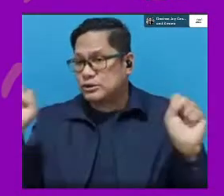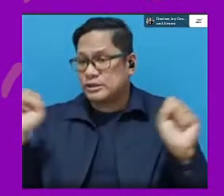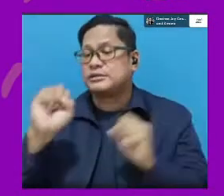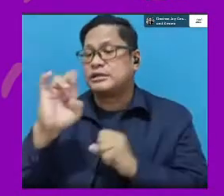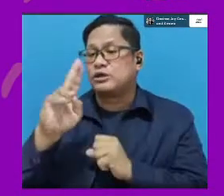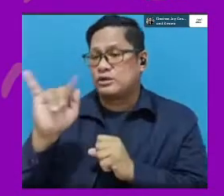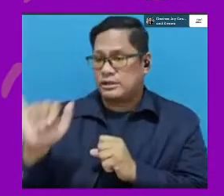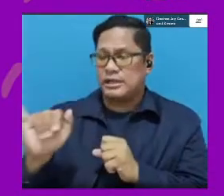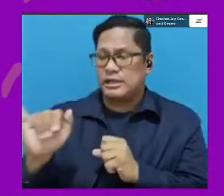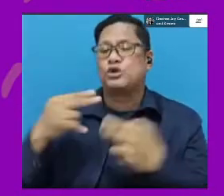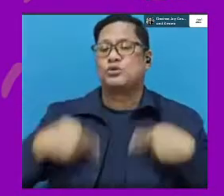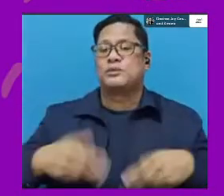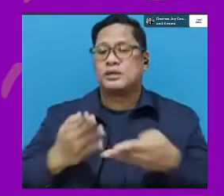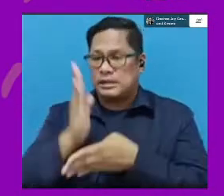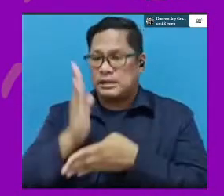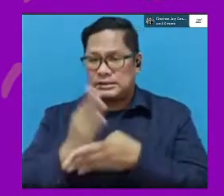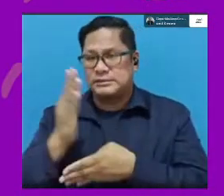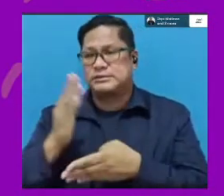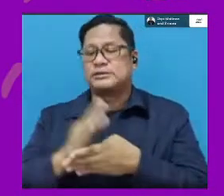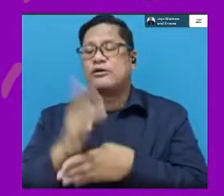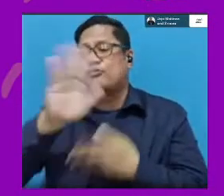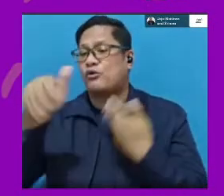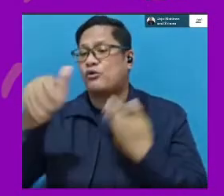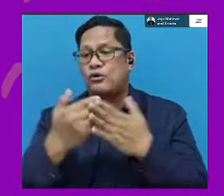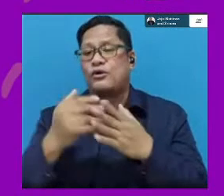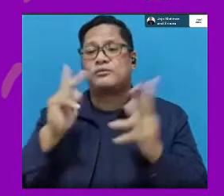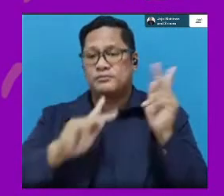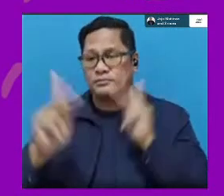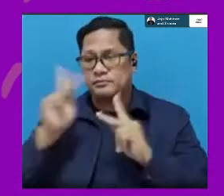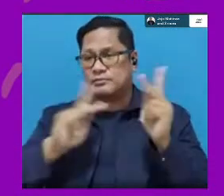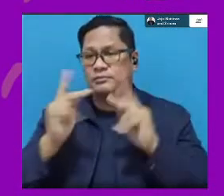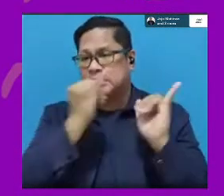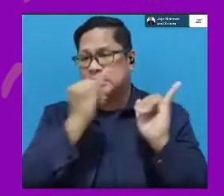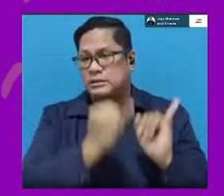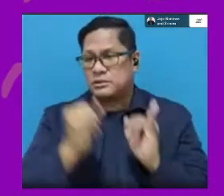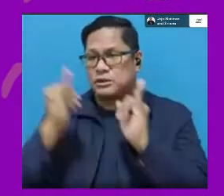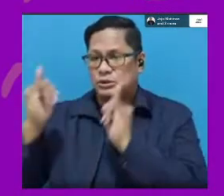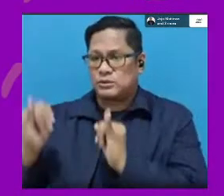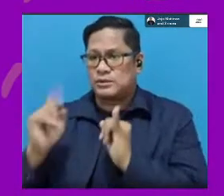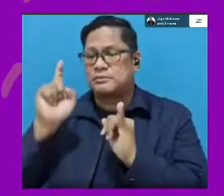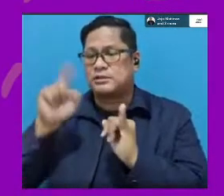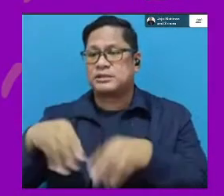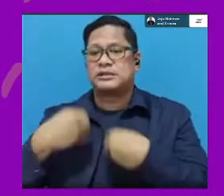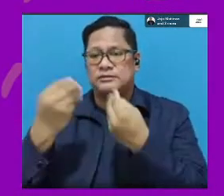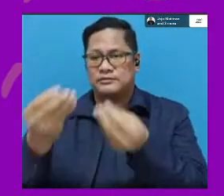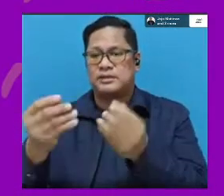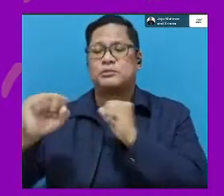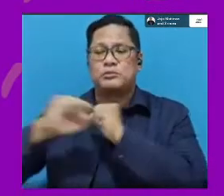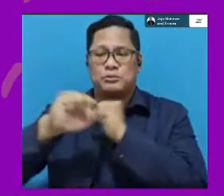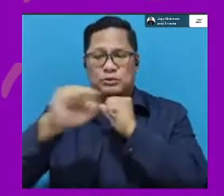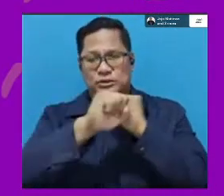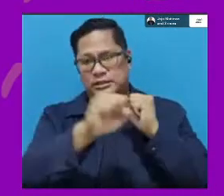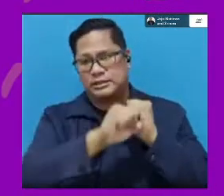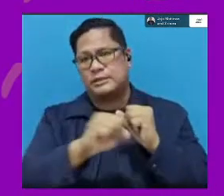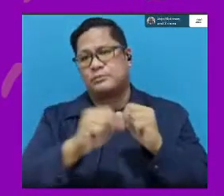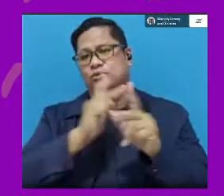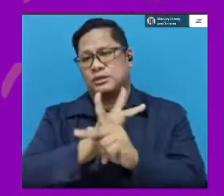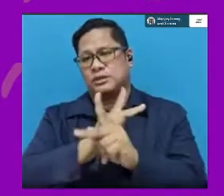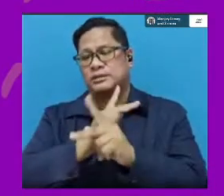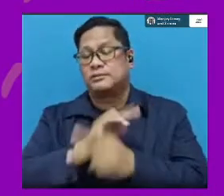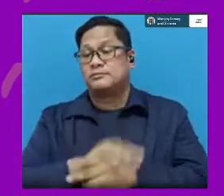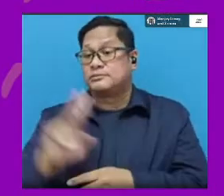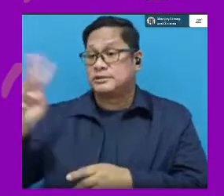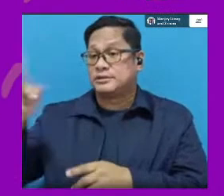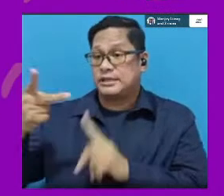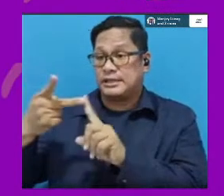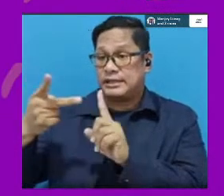civil liberties of all citizens and individuals are promoted and protected. Second,